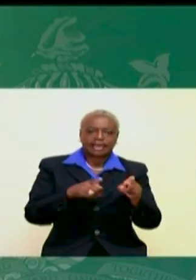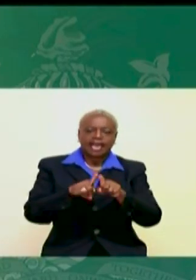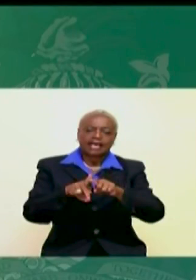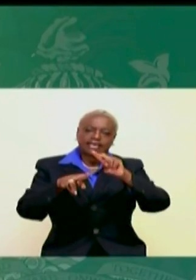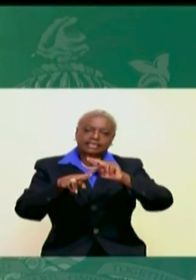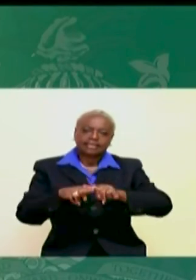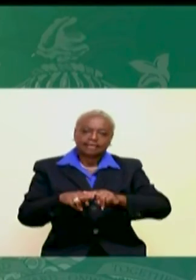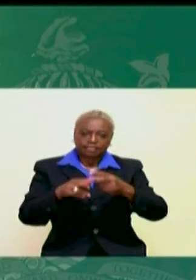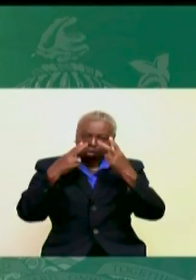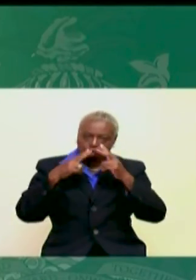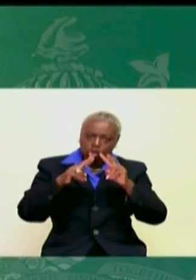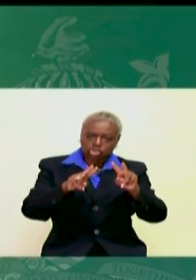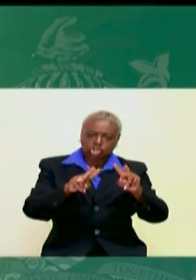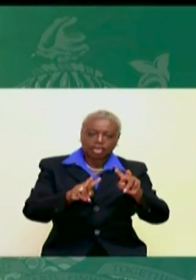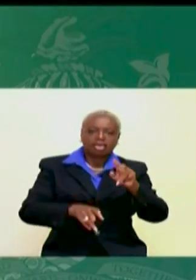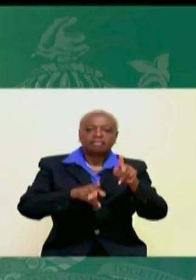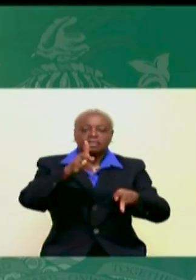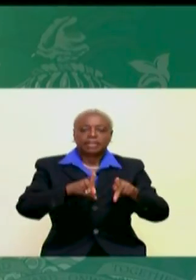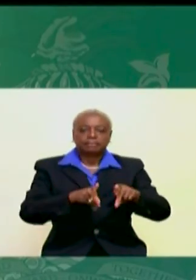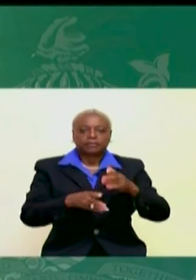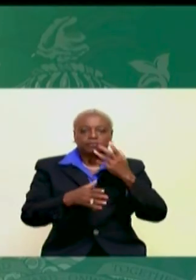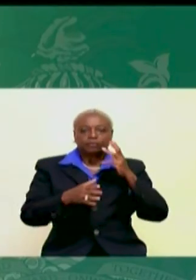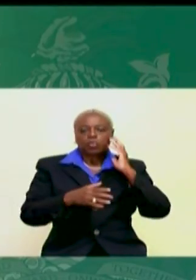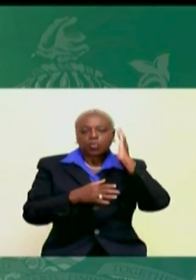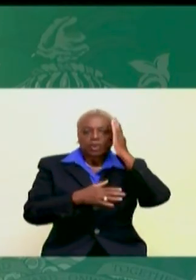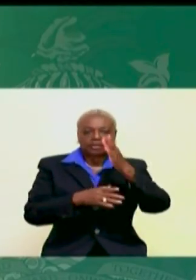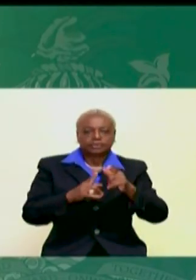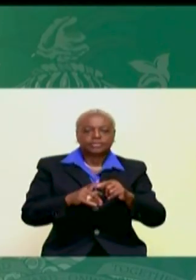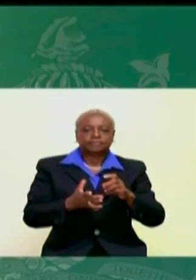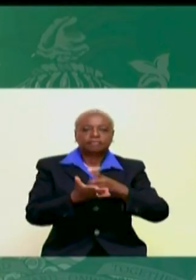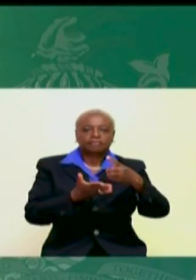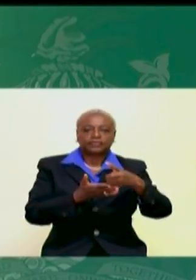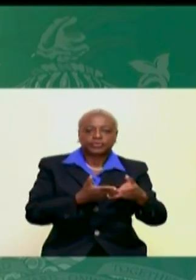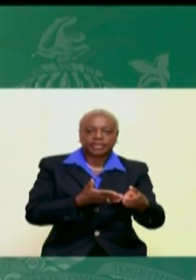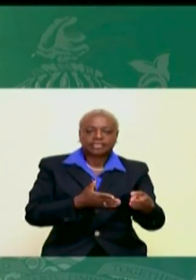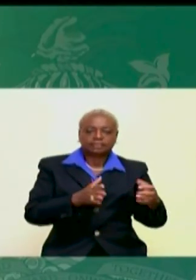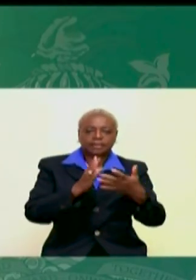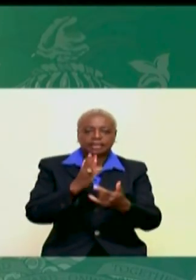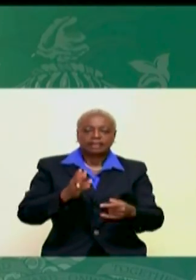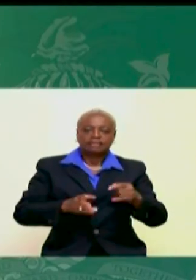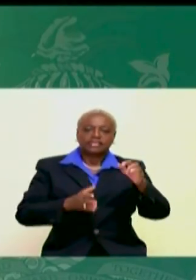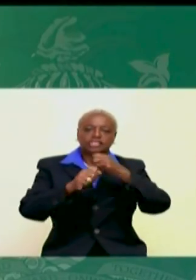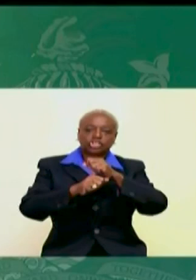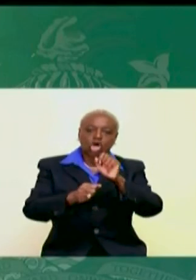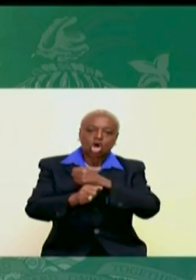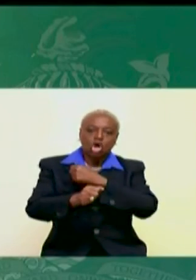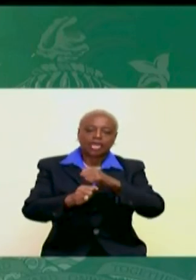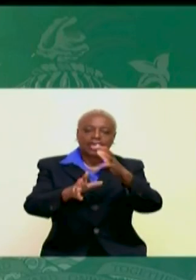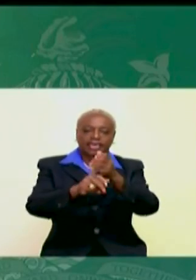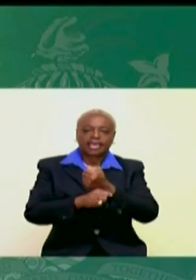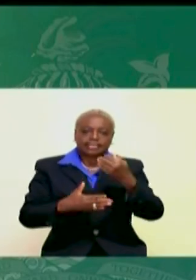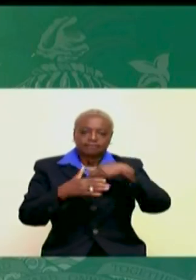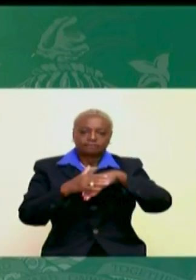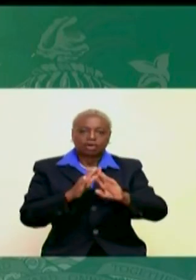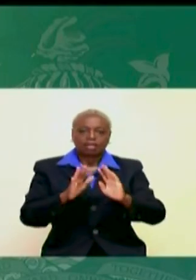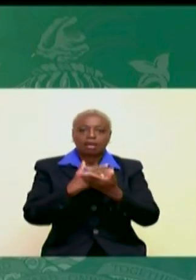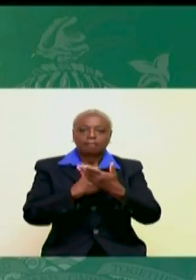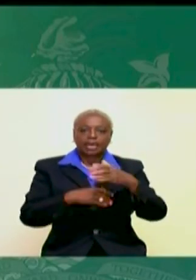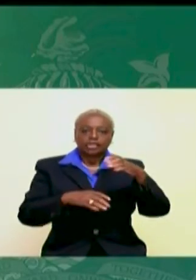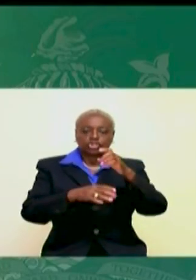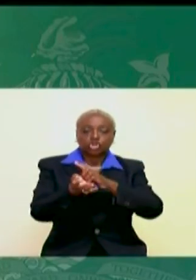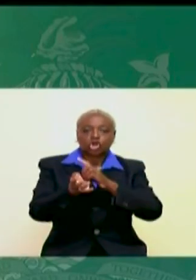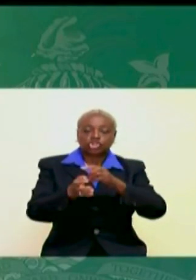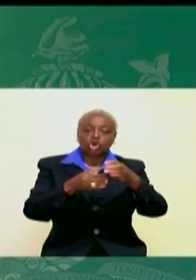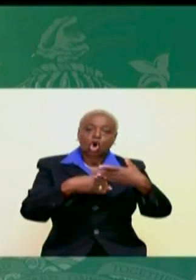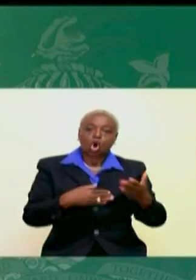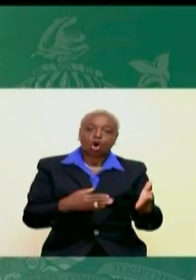the people willing to donate blood, the song Get Involved by Dr. Off came to mind. This